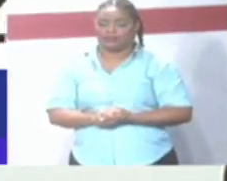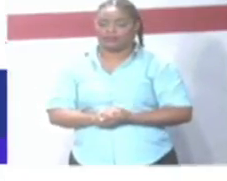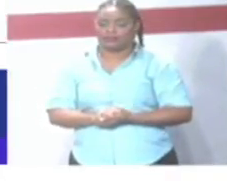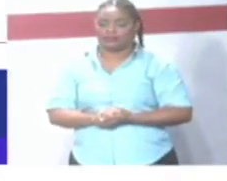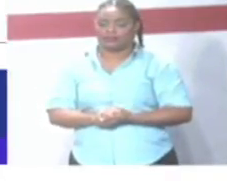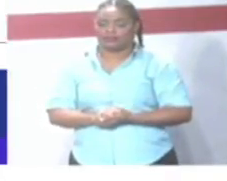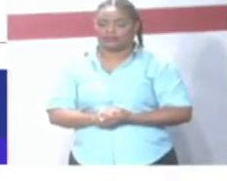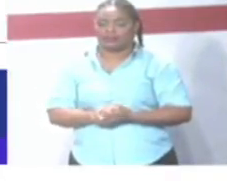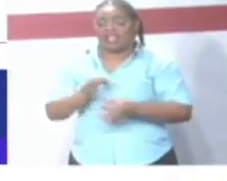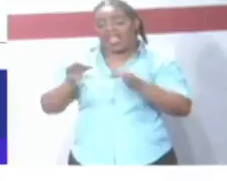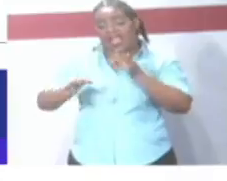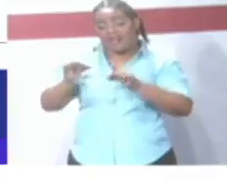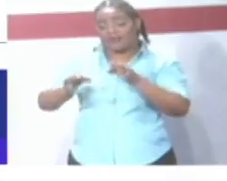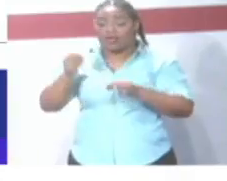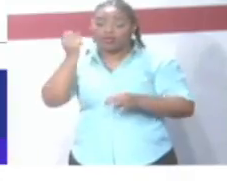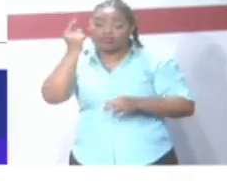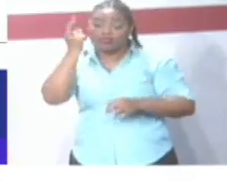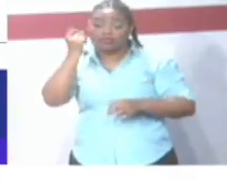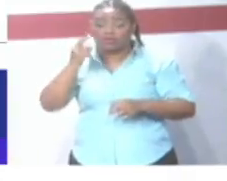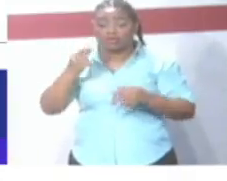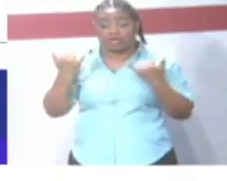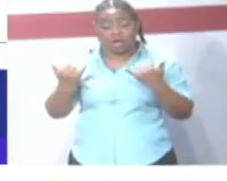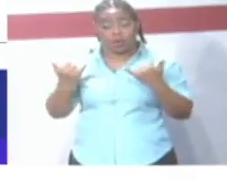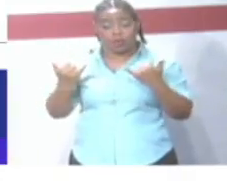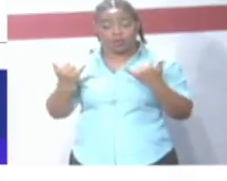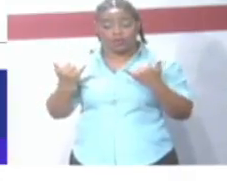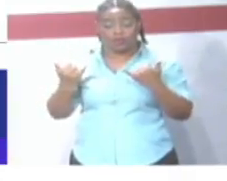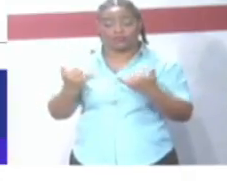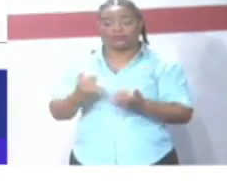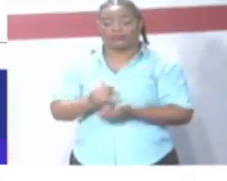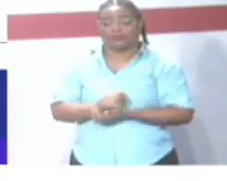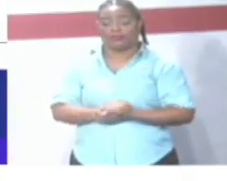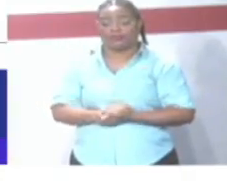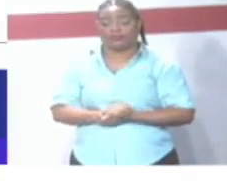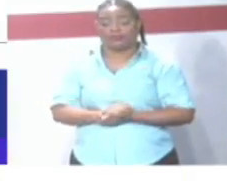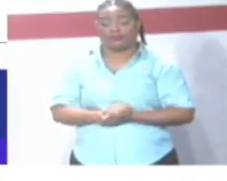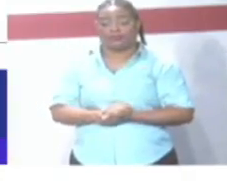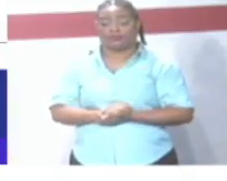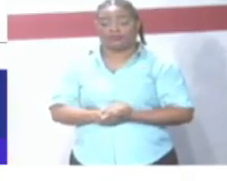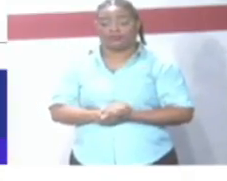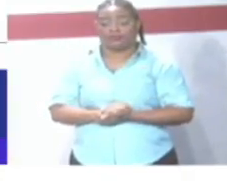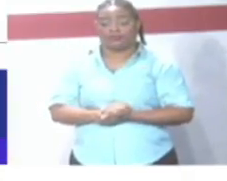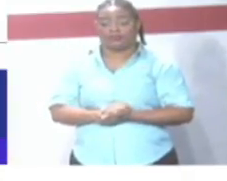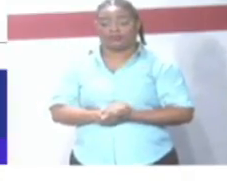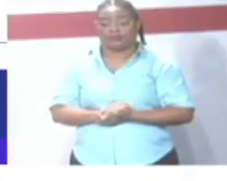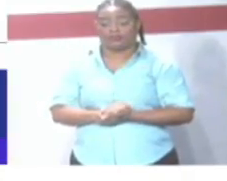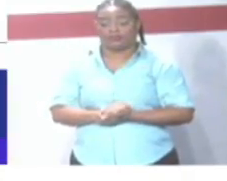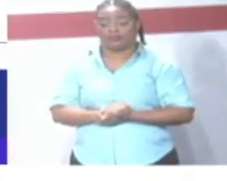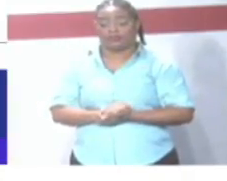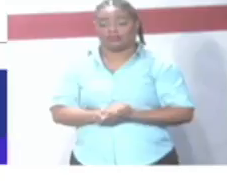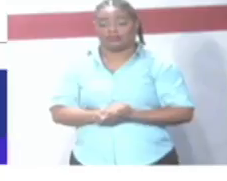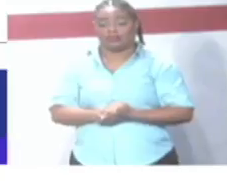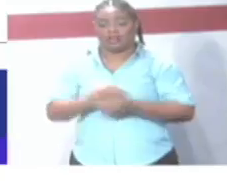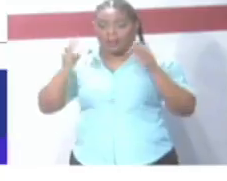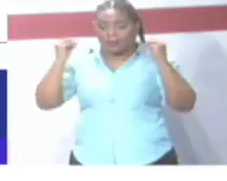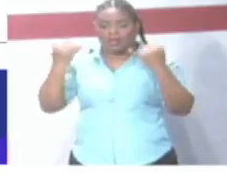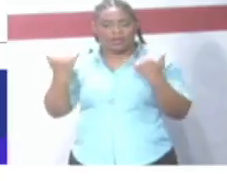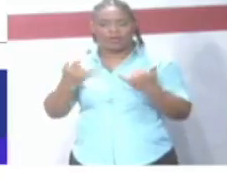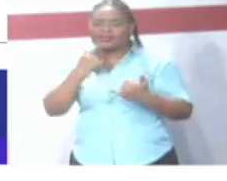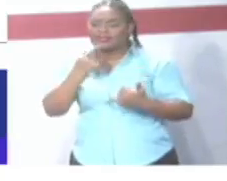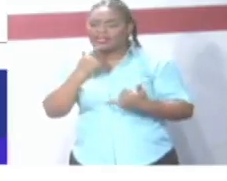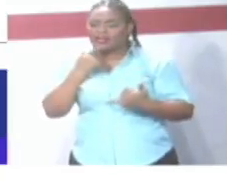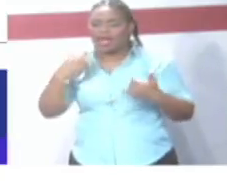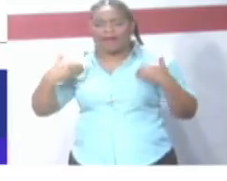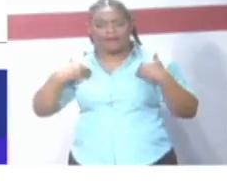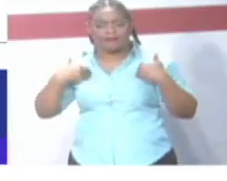understand clearly, Minister just said that what is causing the Minister just said that there's an uptake or 50%